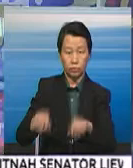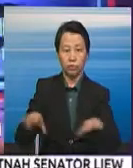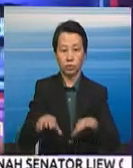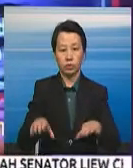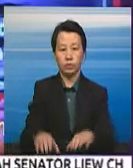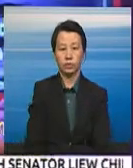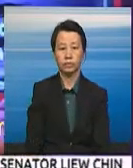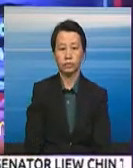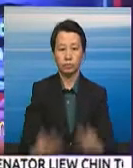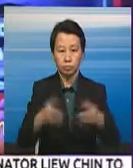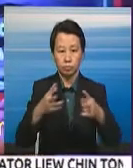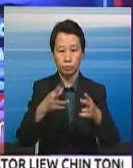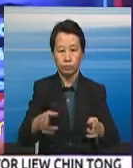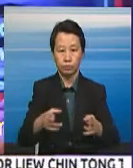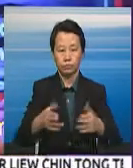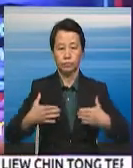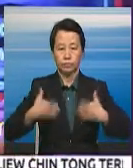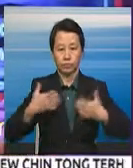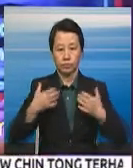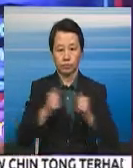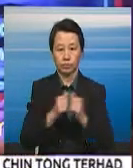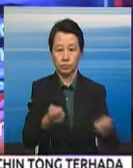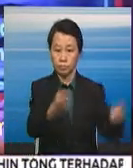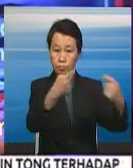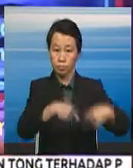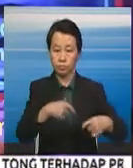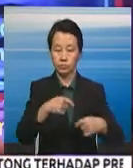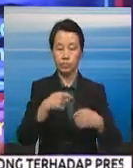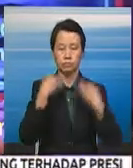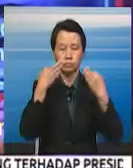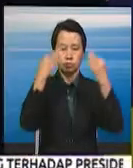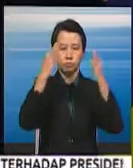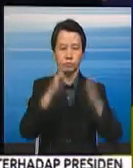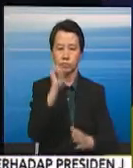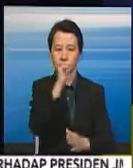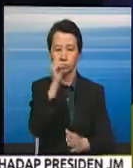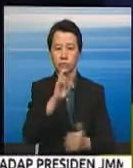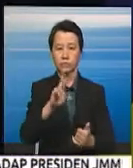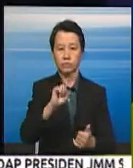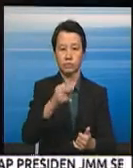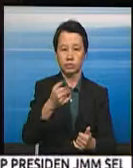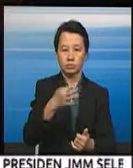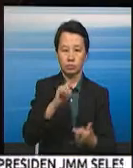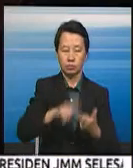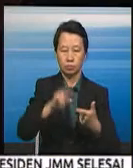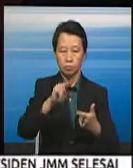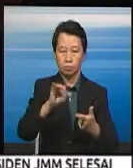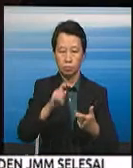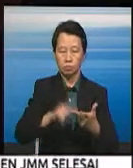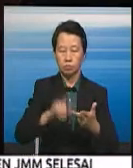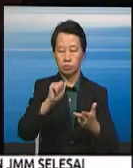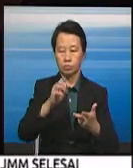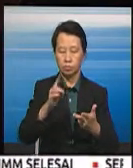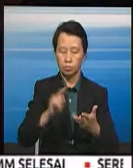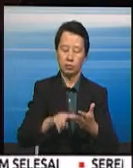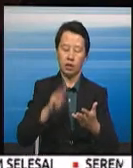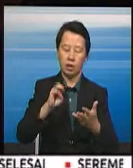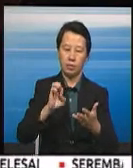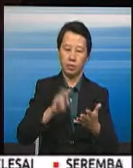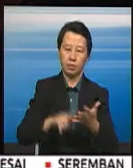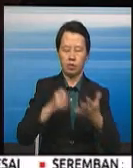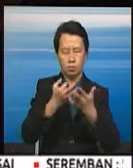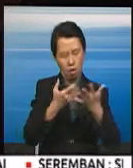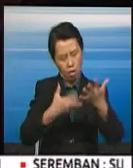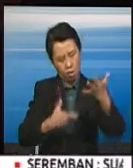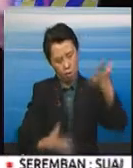them. Pelancarannya turut dimeriahkan dengan kehadiran selebriti tanah air seperti Rashid Saleh, Nita Hamzah, Adeline Sen, Amar Alfian dan